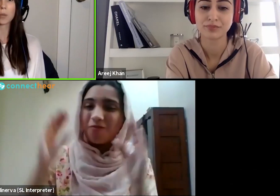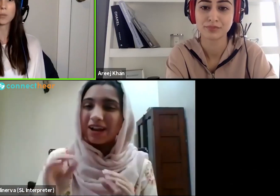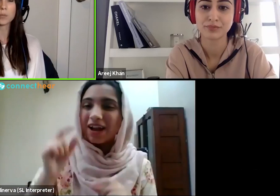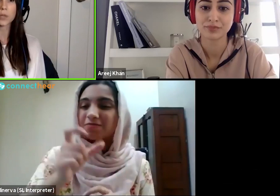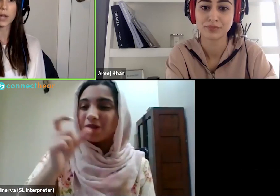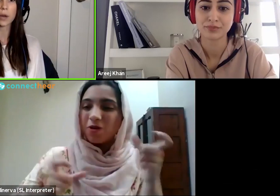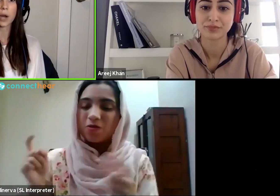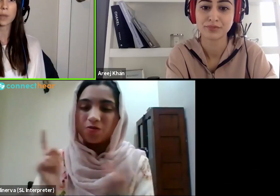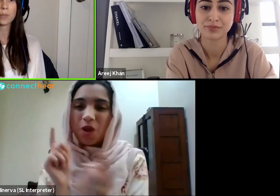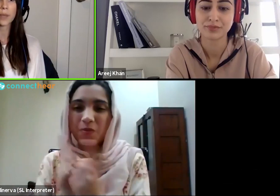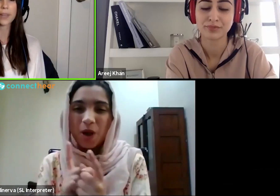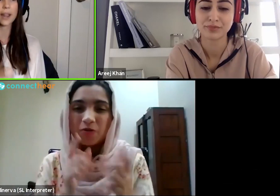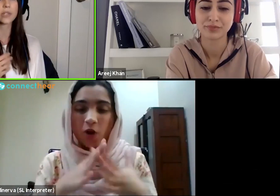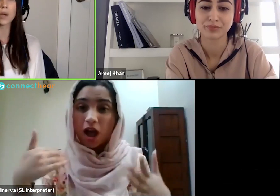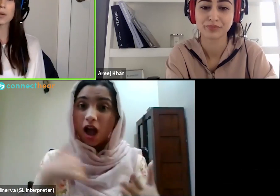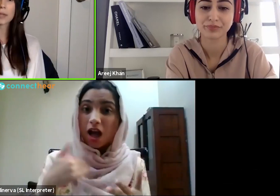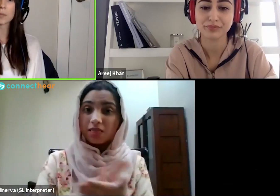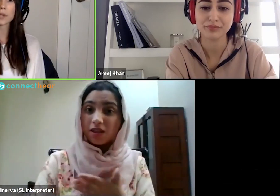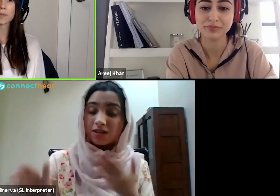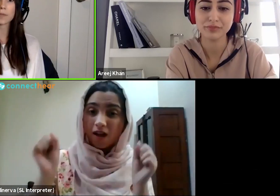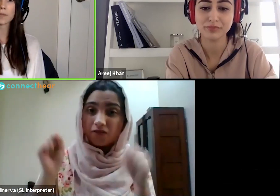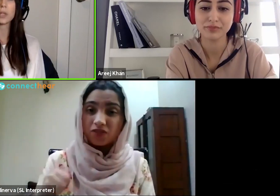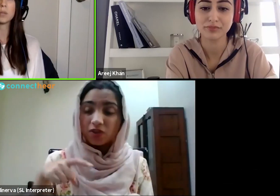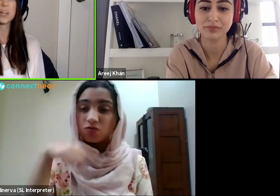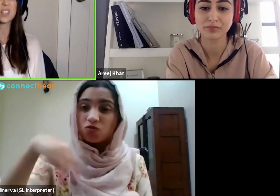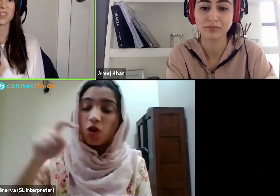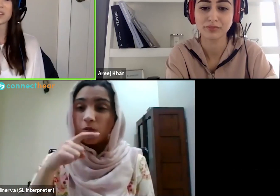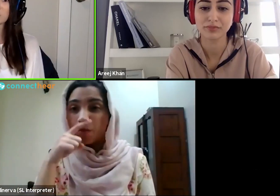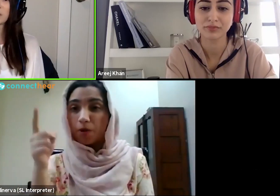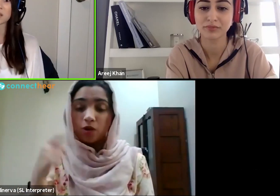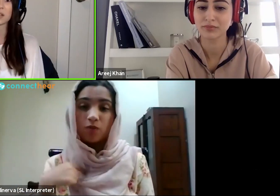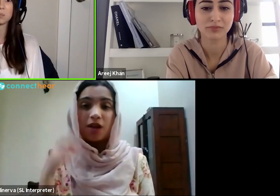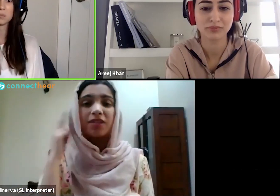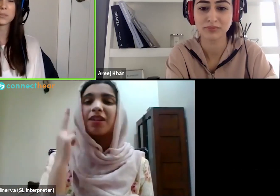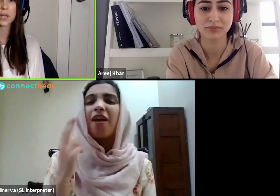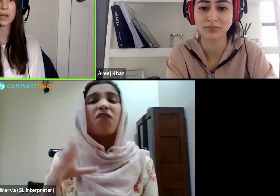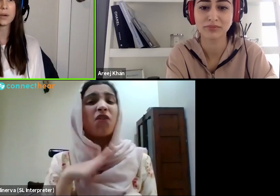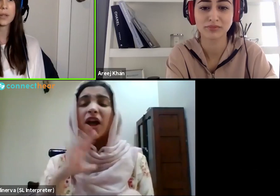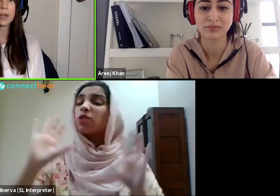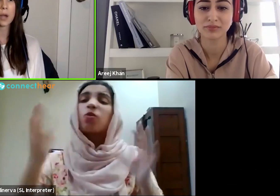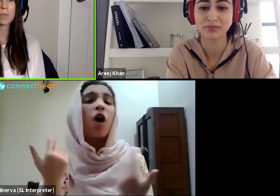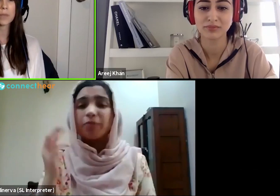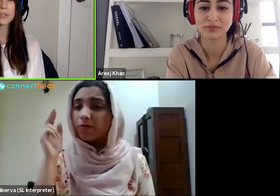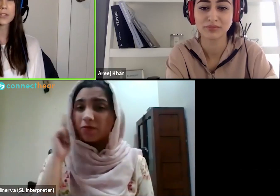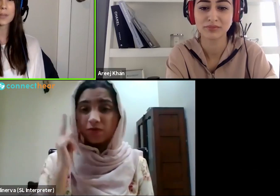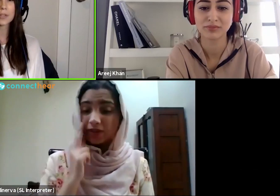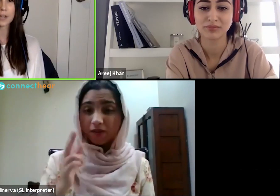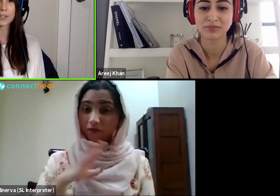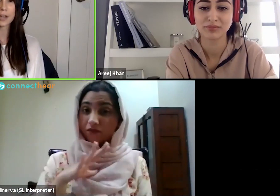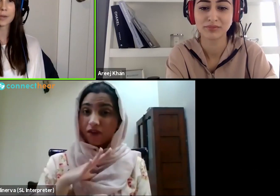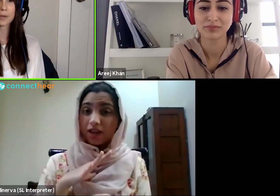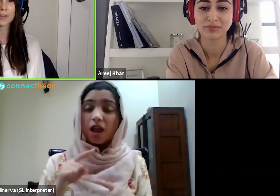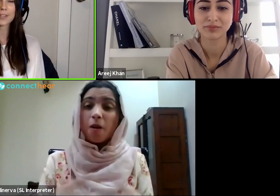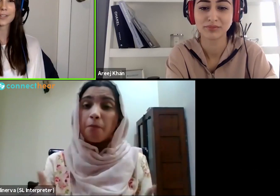I am, and that it was okay to be different, but, being different is pretty awesome. So those are just some of the